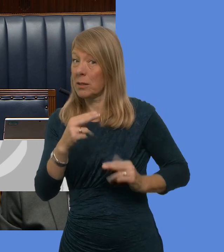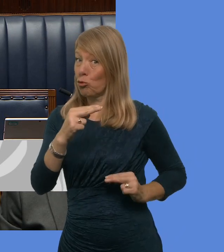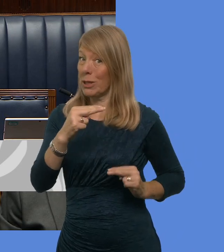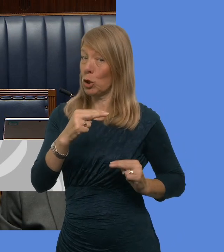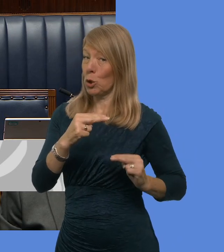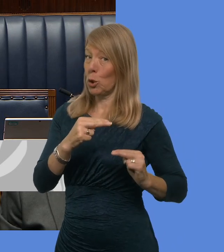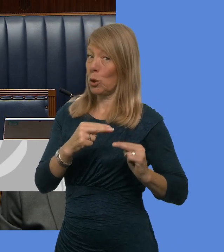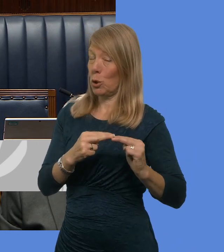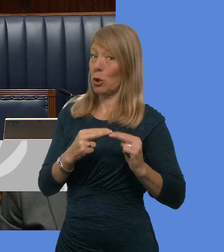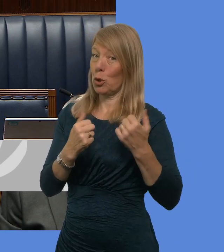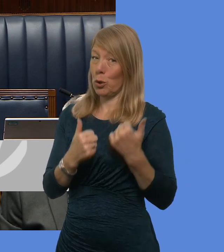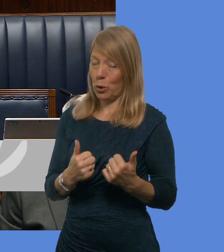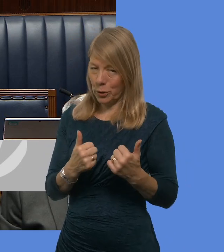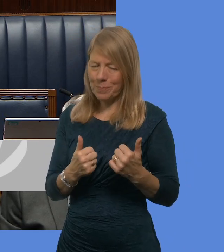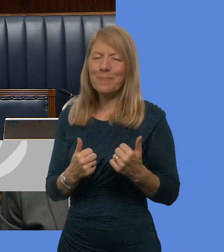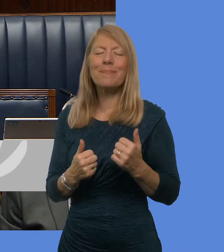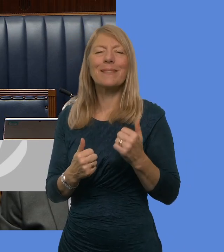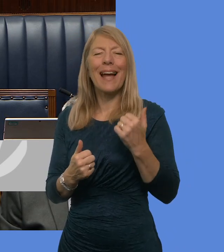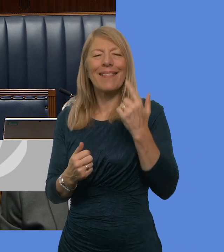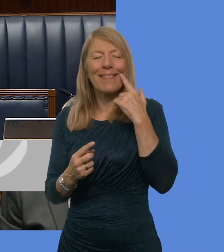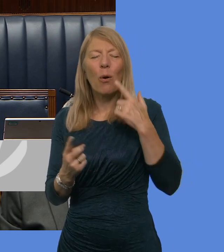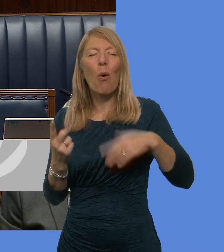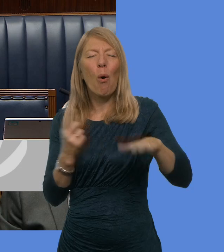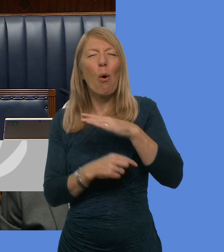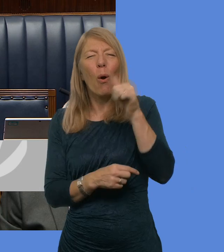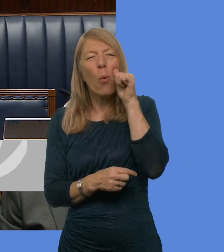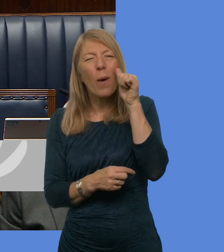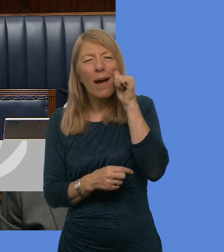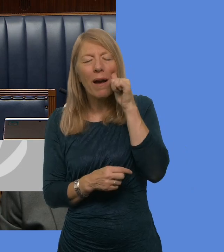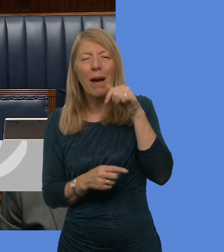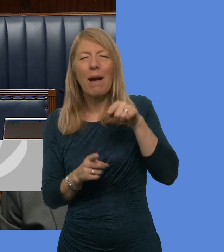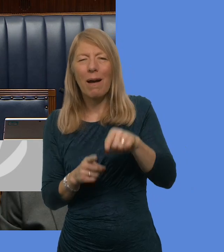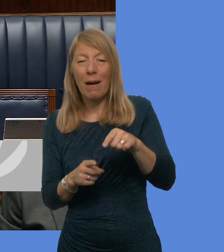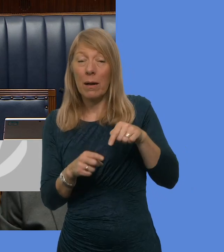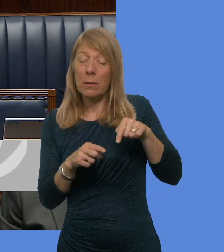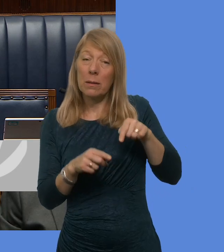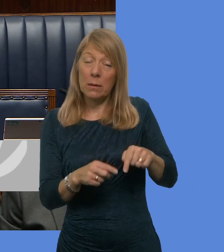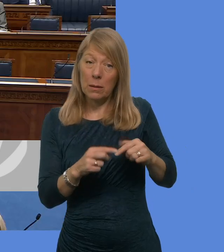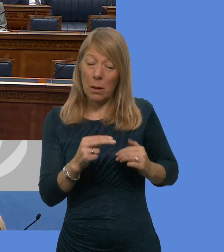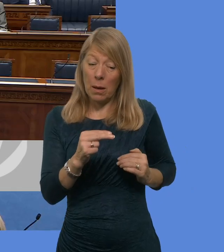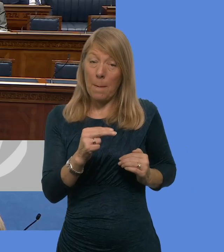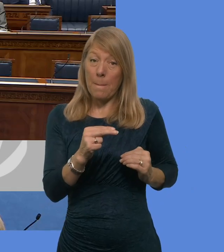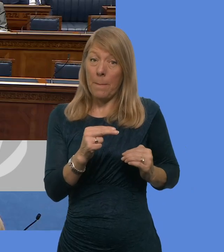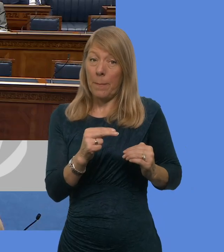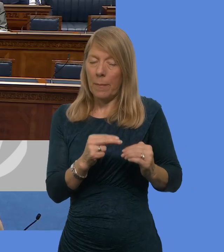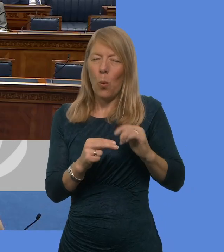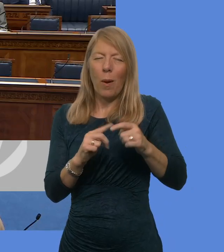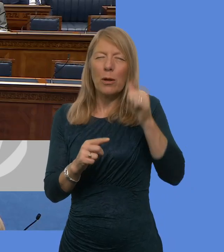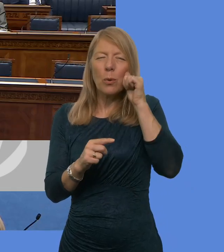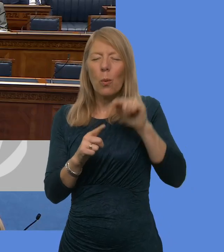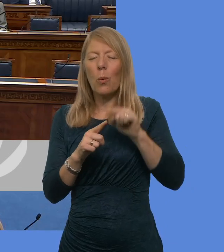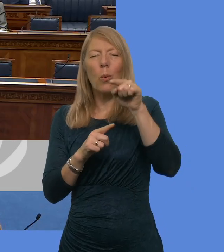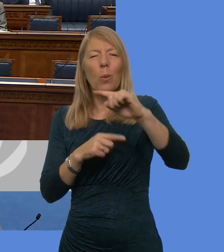will understand the full implications of it and the success or otherwise of it by spring of next year, which was our target to